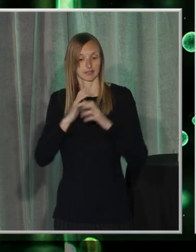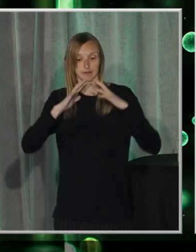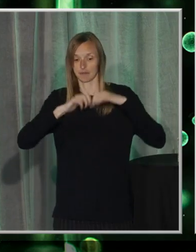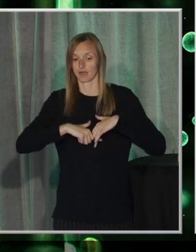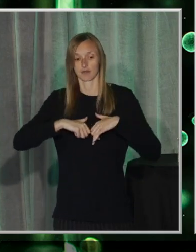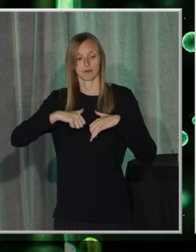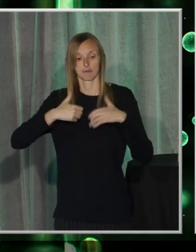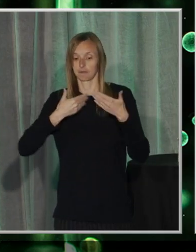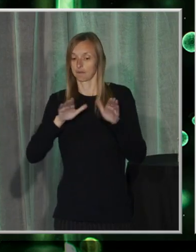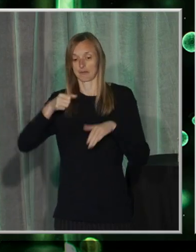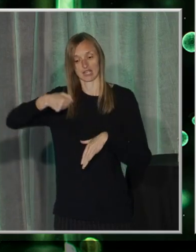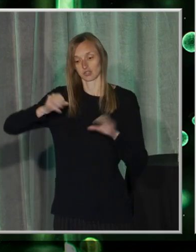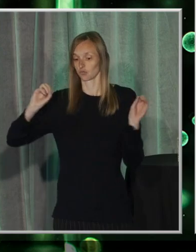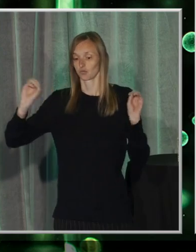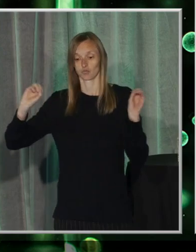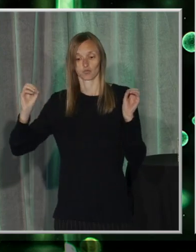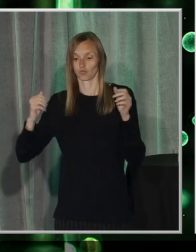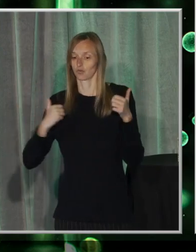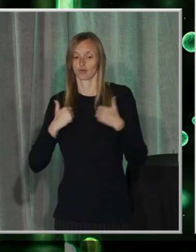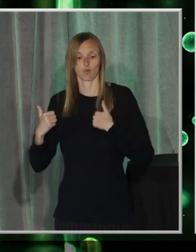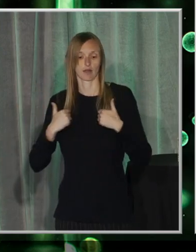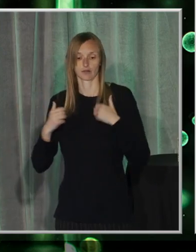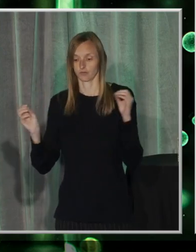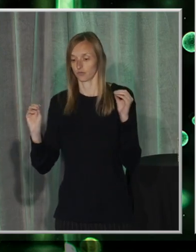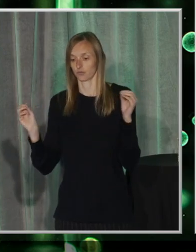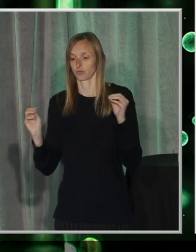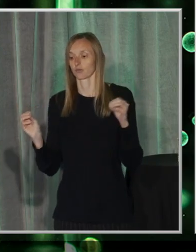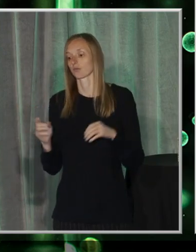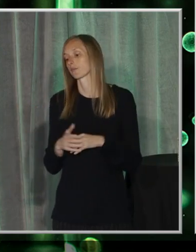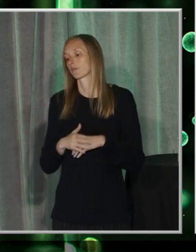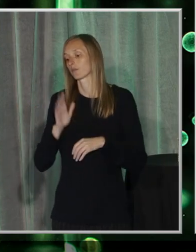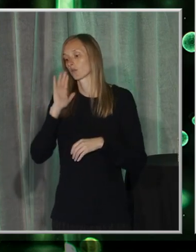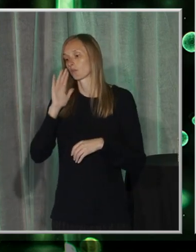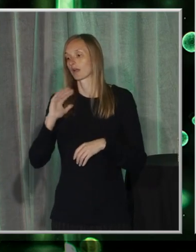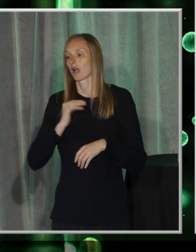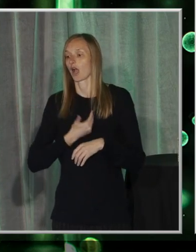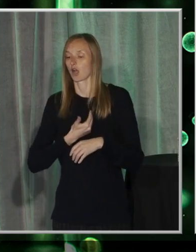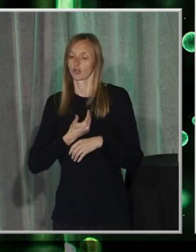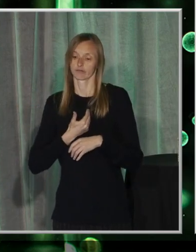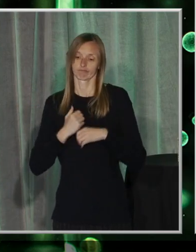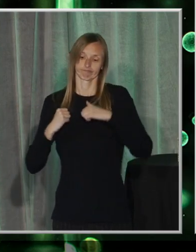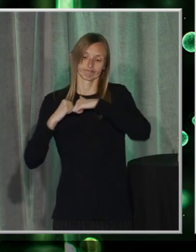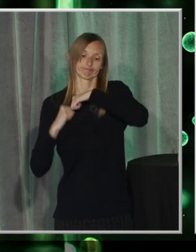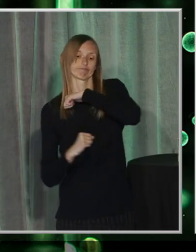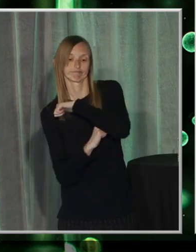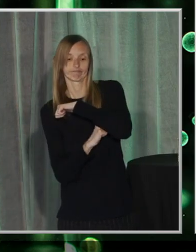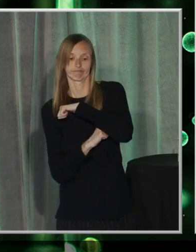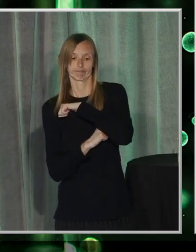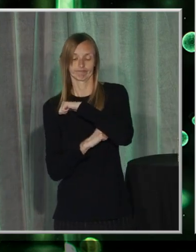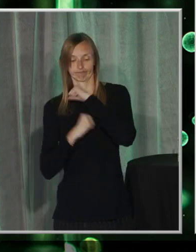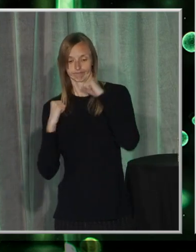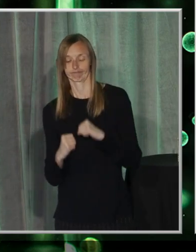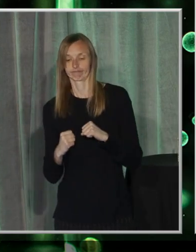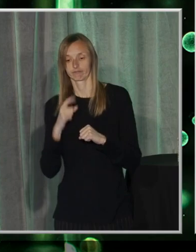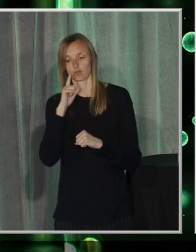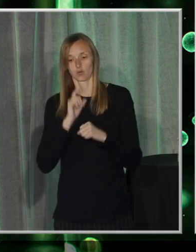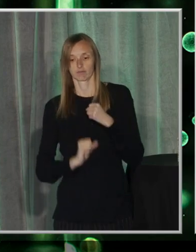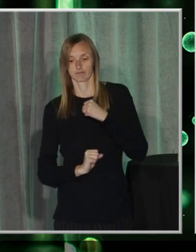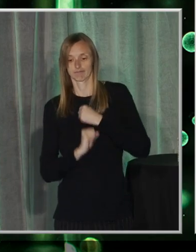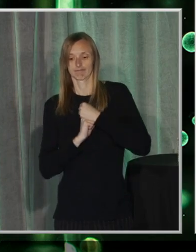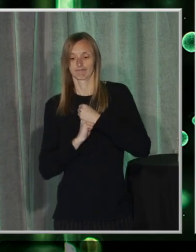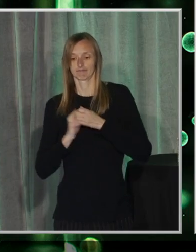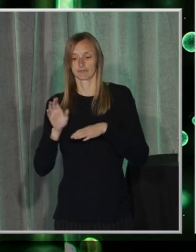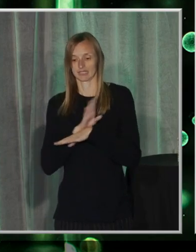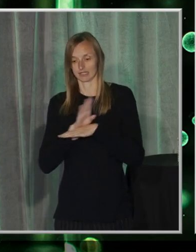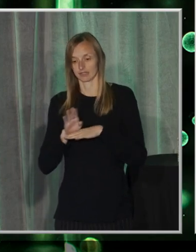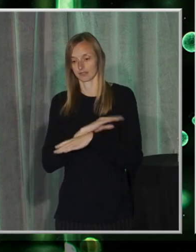packages. So this will be, I would say, our pillar of the business. And then as